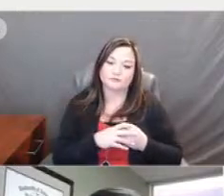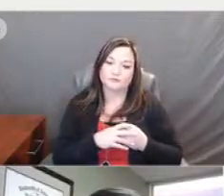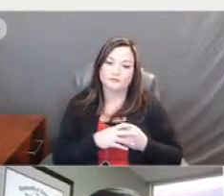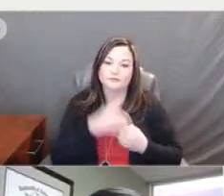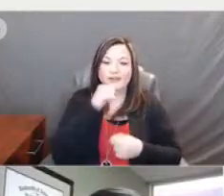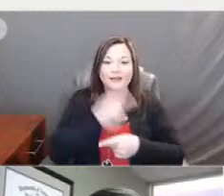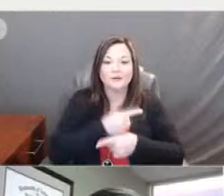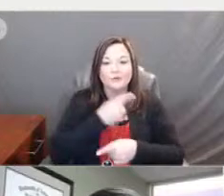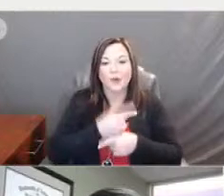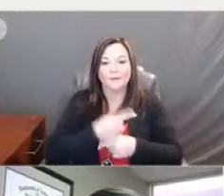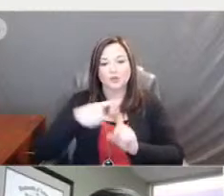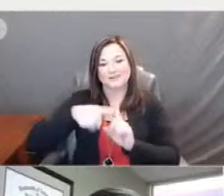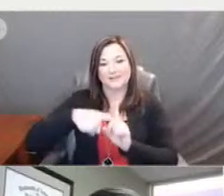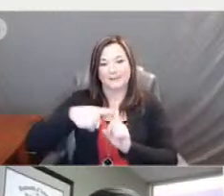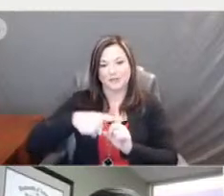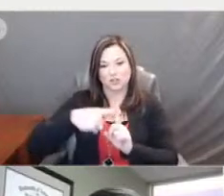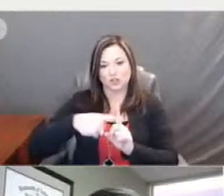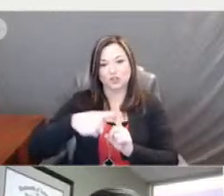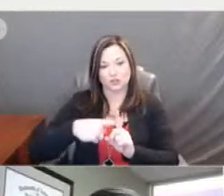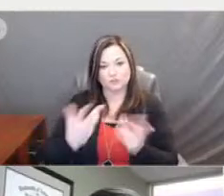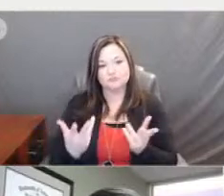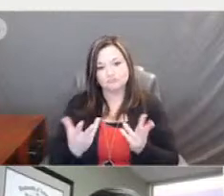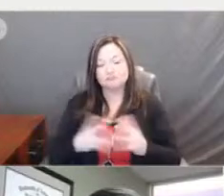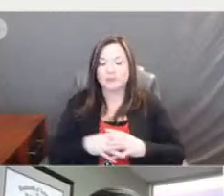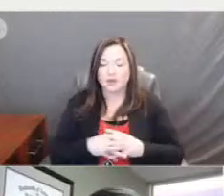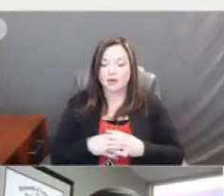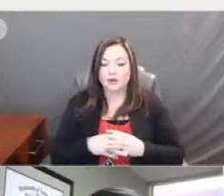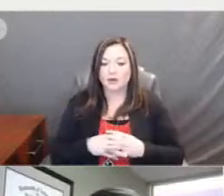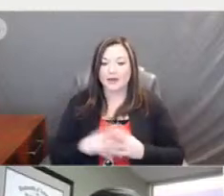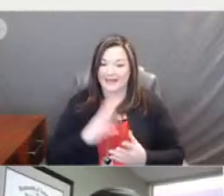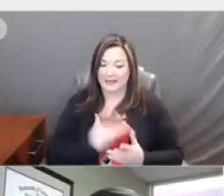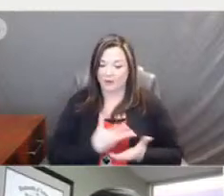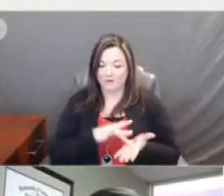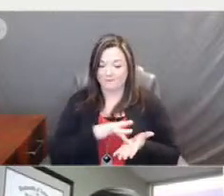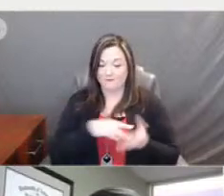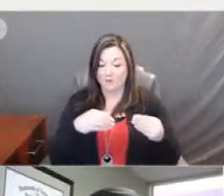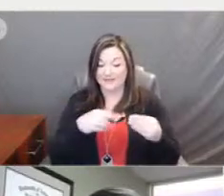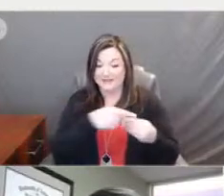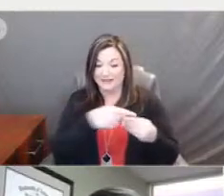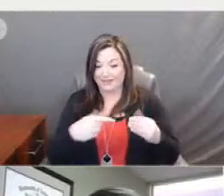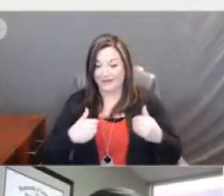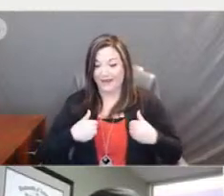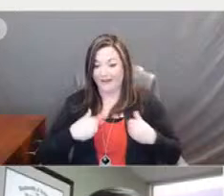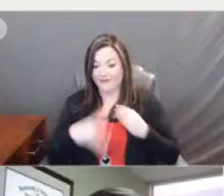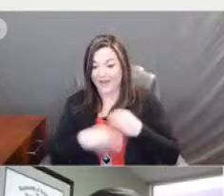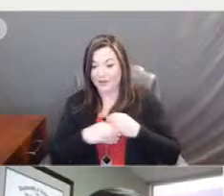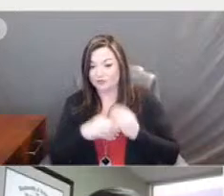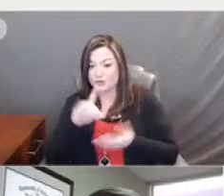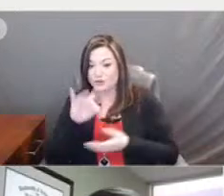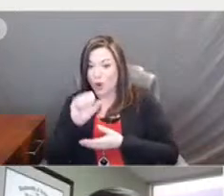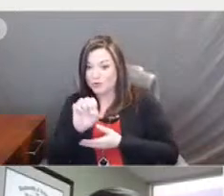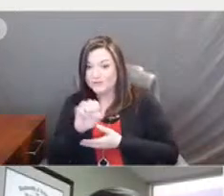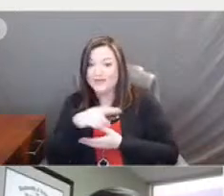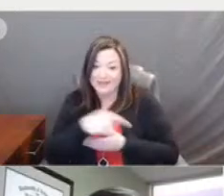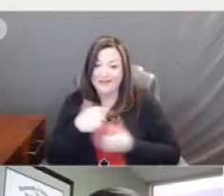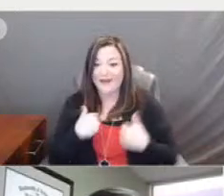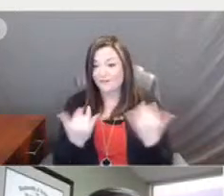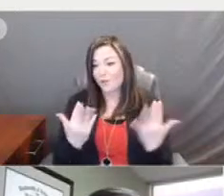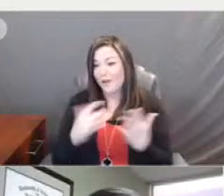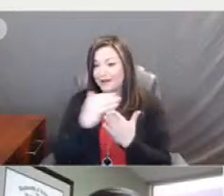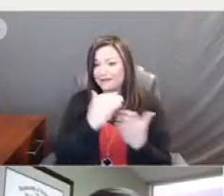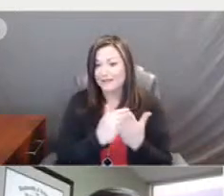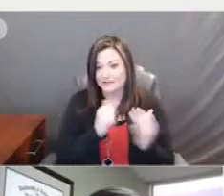improper temperature. But so our pharmacies that have these extra doses, they have waiting lists so they can call someone